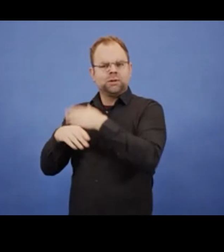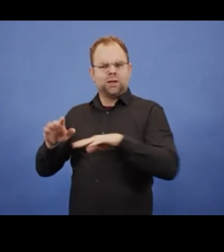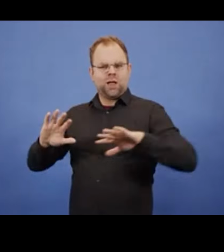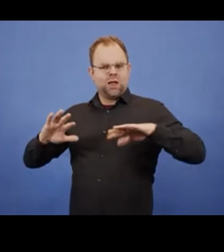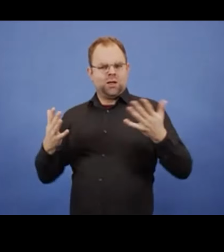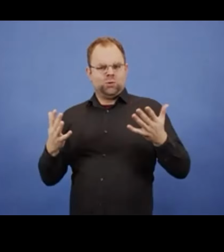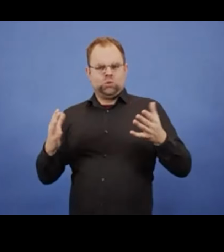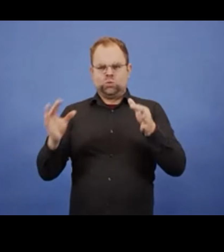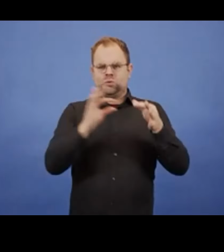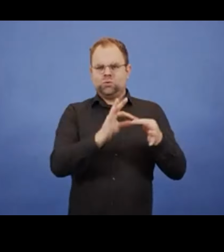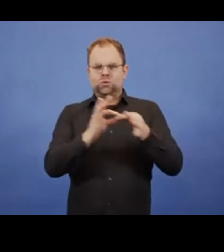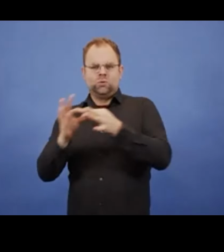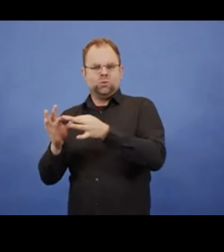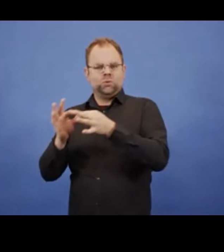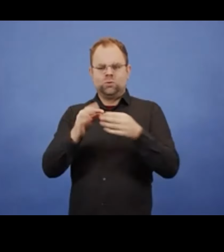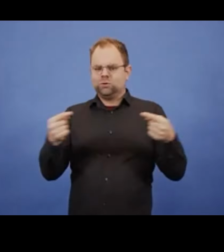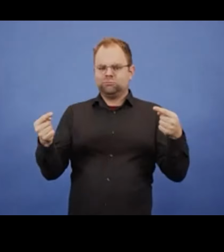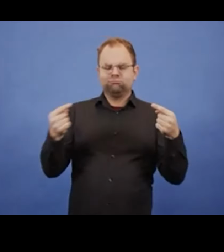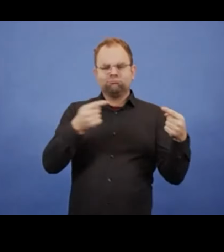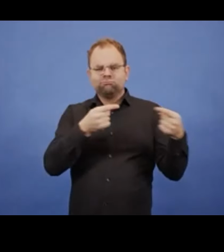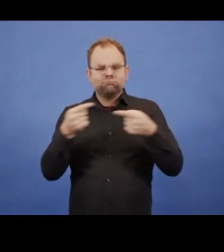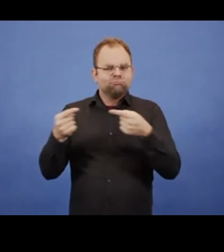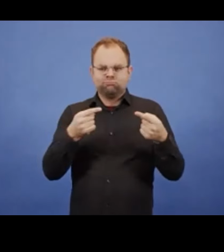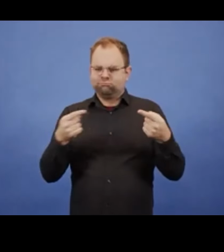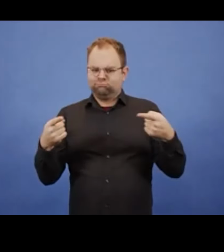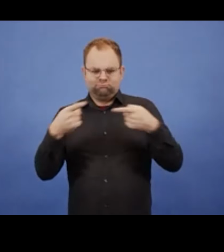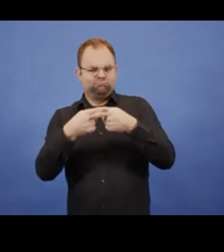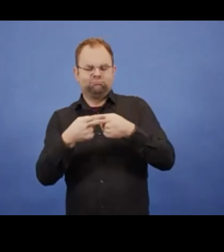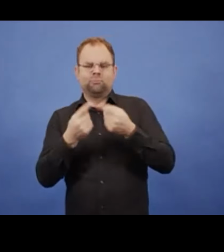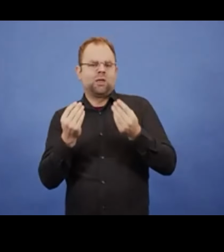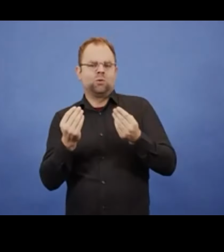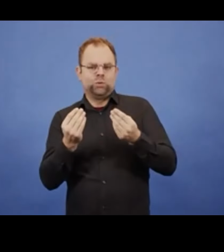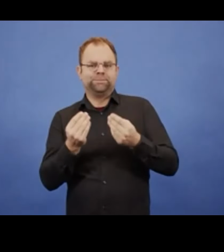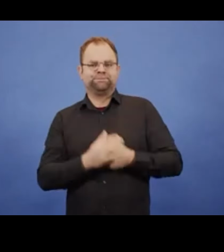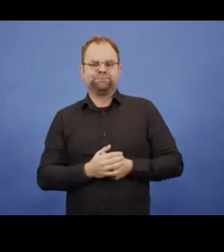accessibility features that we have for the webinar. Tanya, over to you.